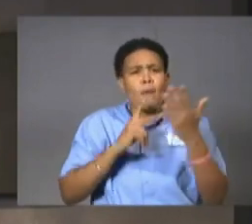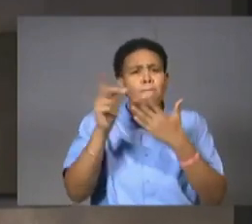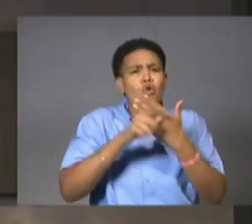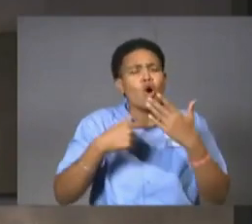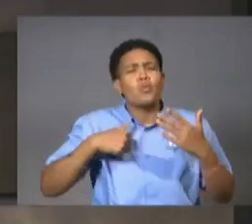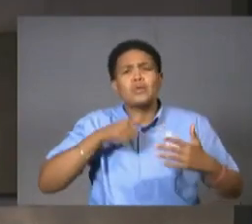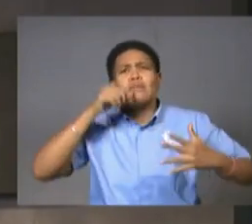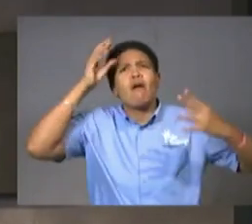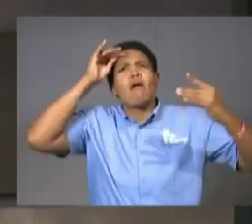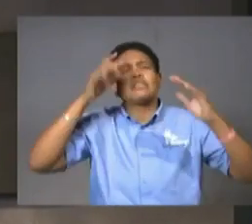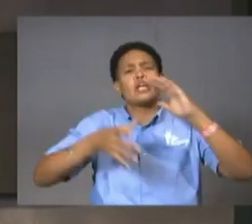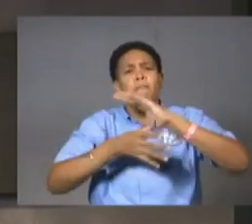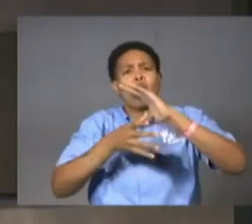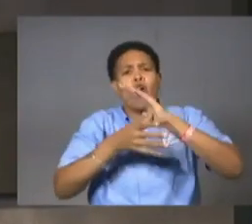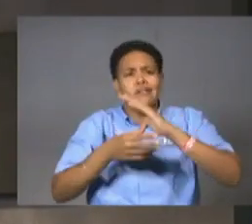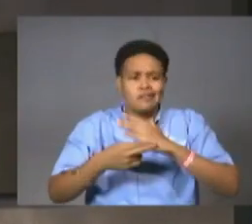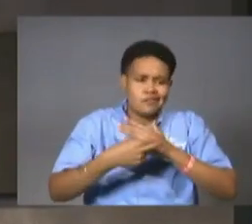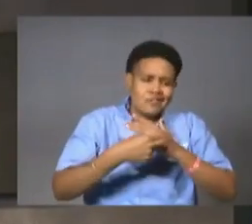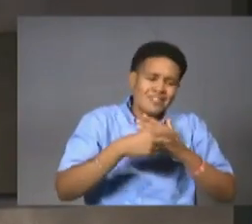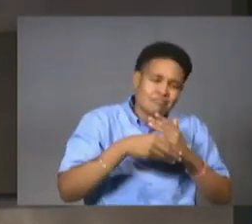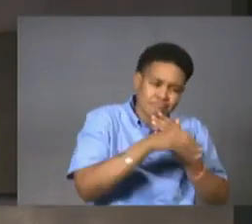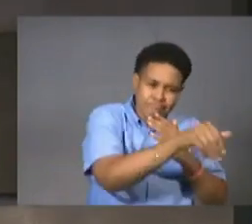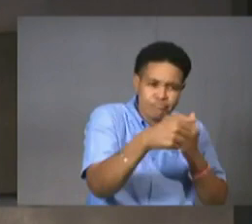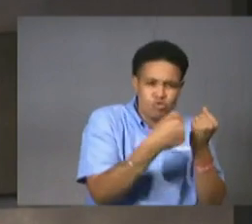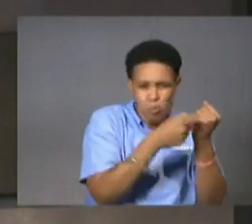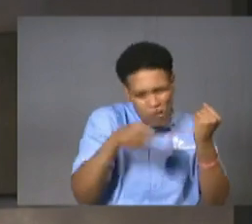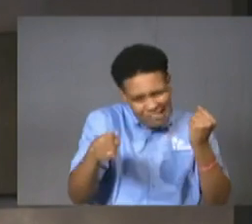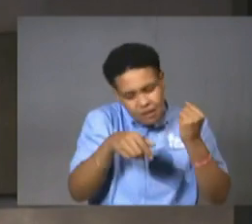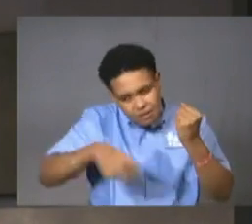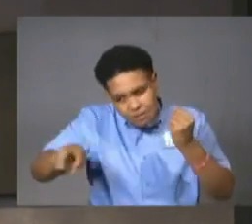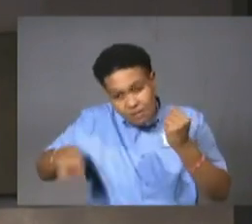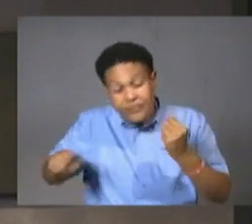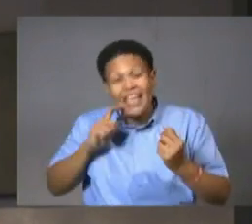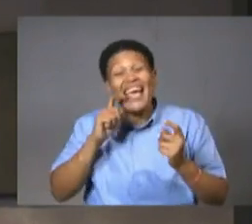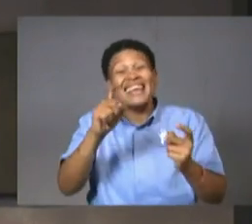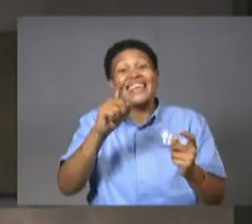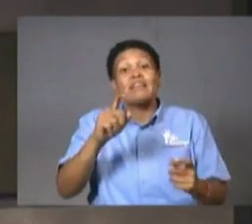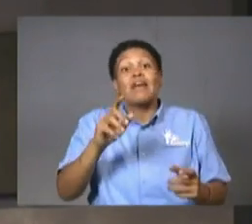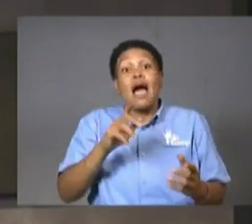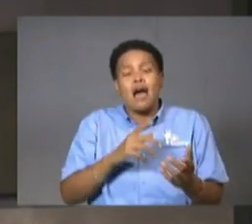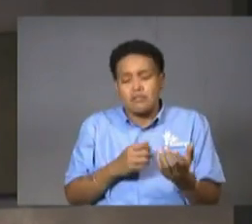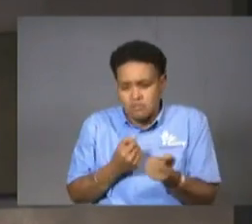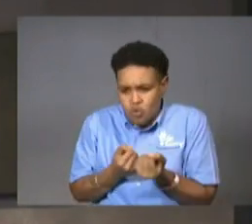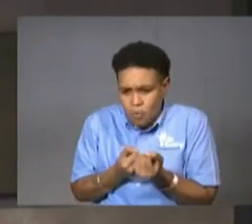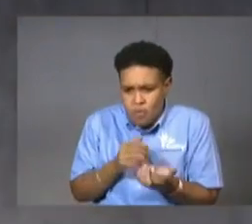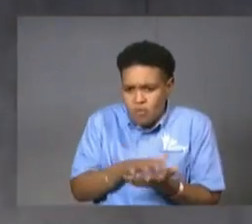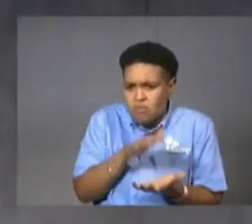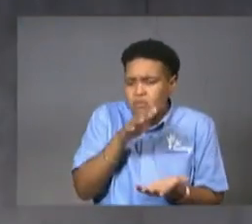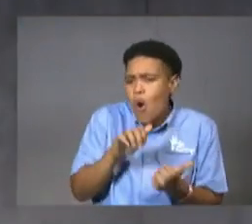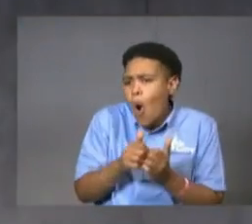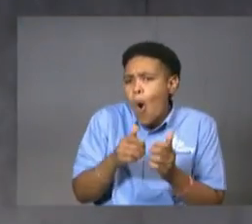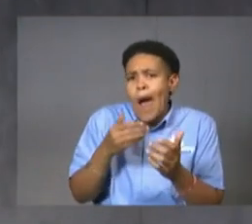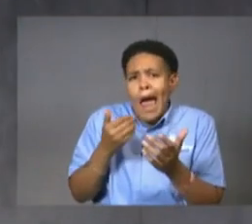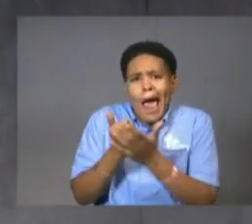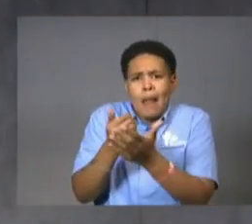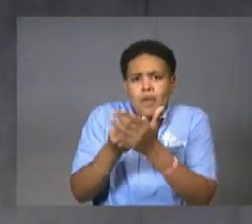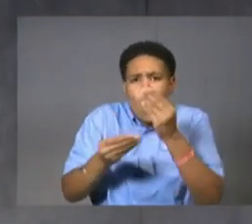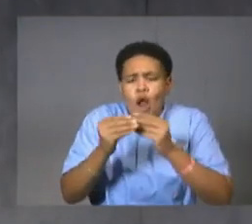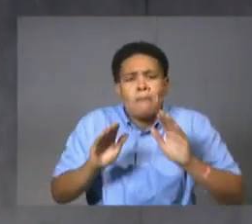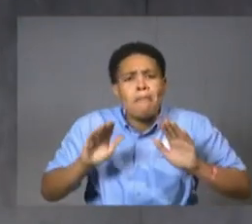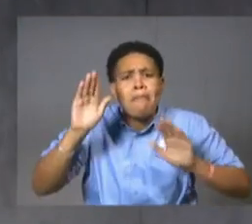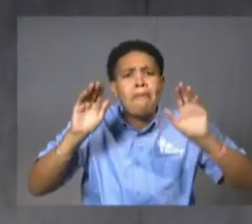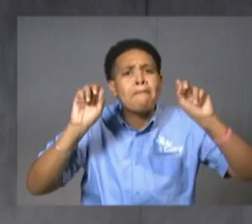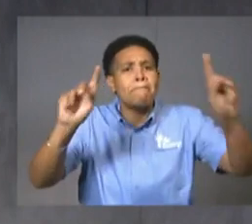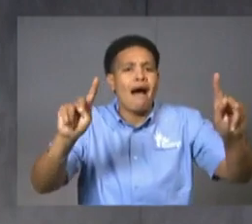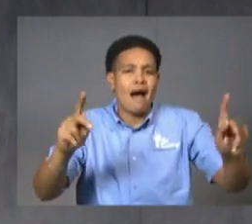priorities, and giving a stimulus package that will help the economy rebound from the recession that we're in. Thank you, Mr. Golding. We go now to